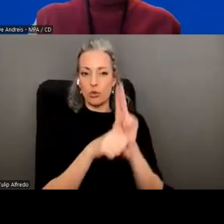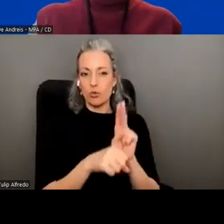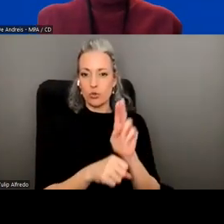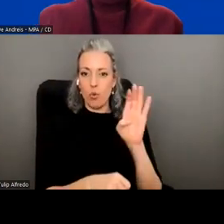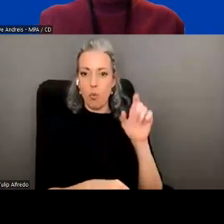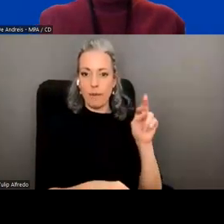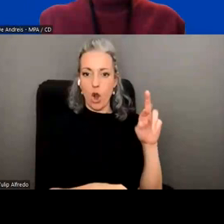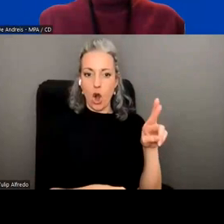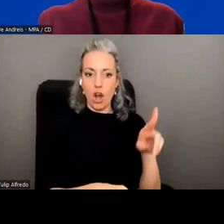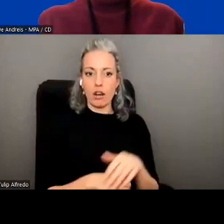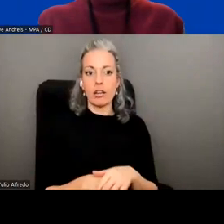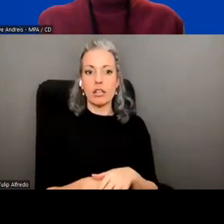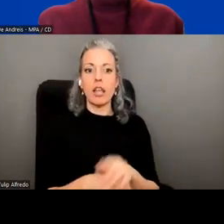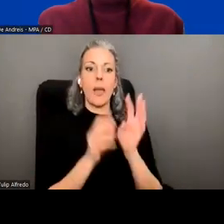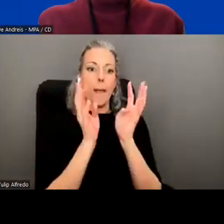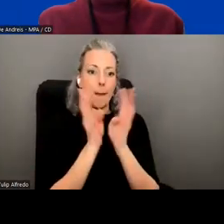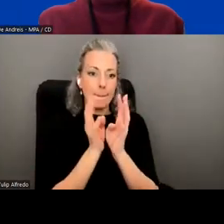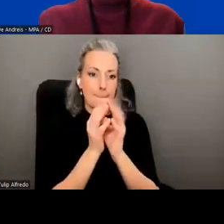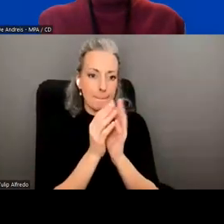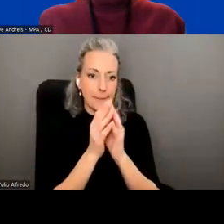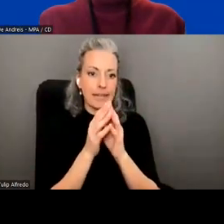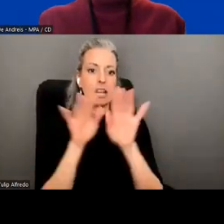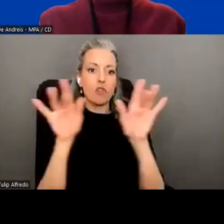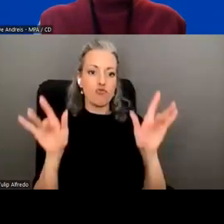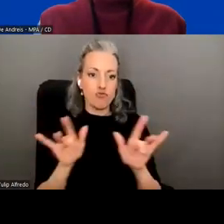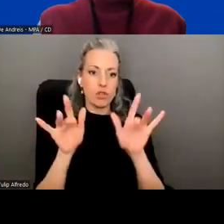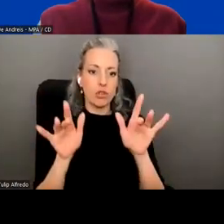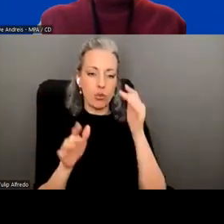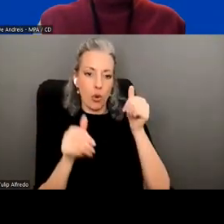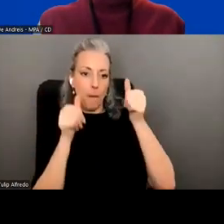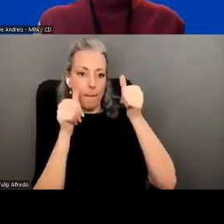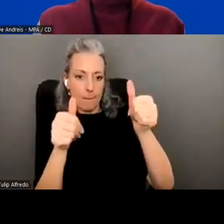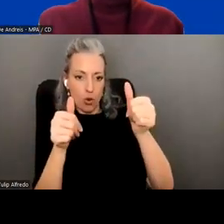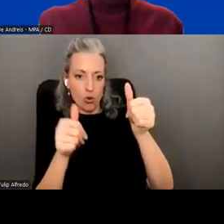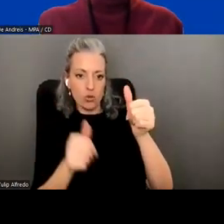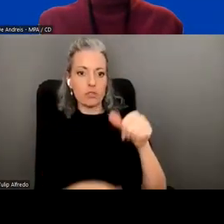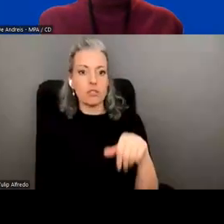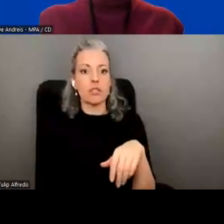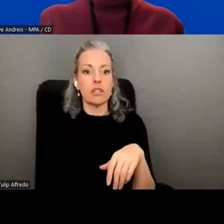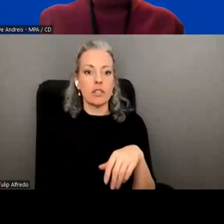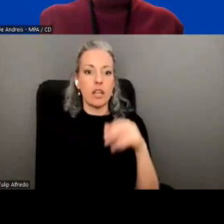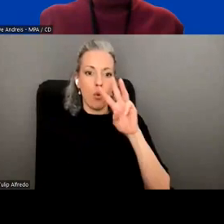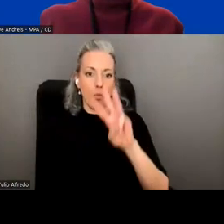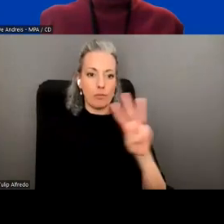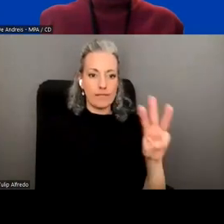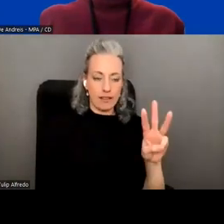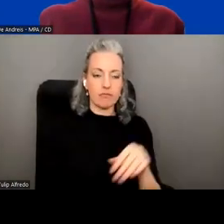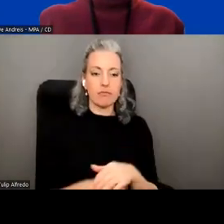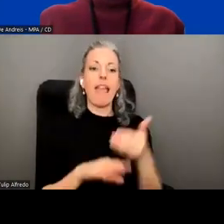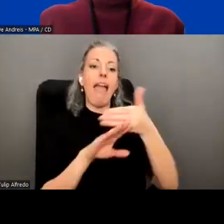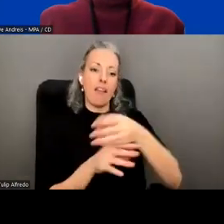slides and the transcripts and the recording will be posted to the CalHHS Master Plan for Aging website after the